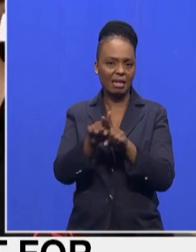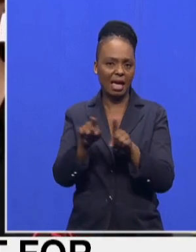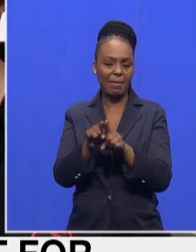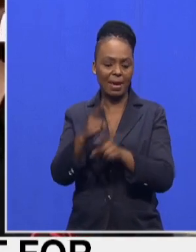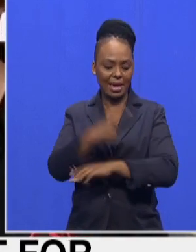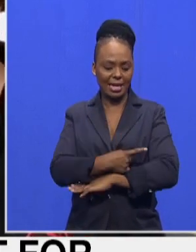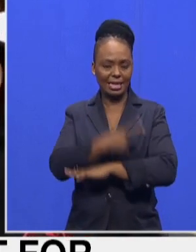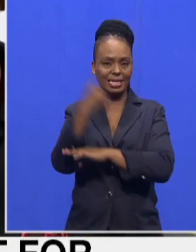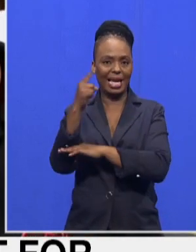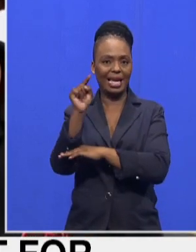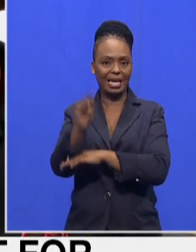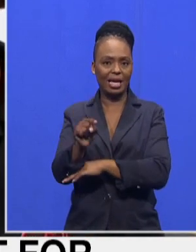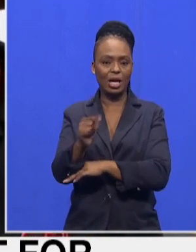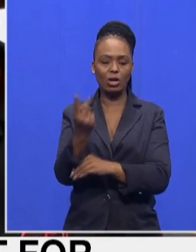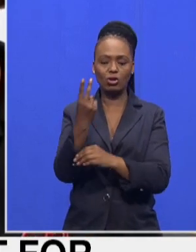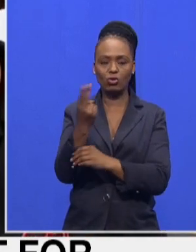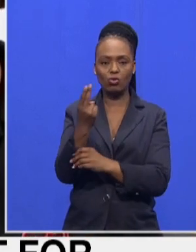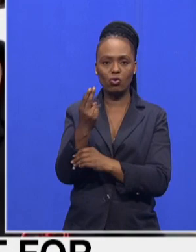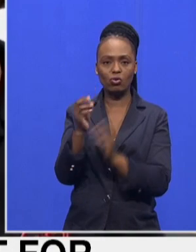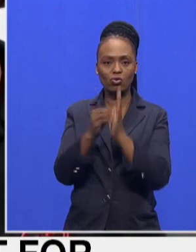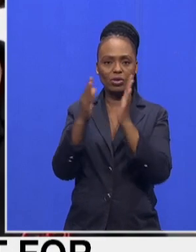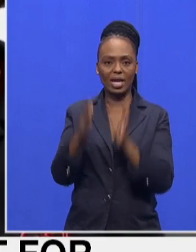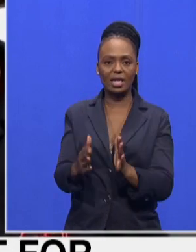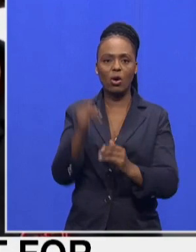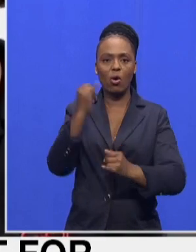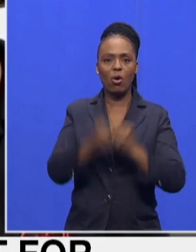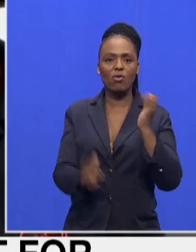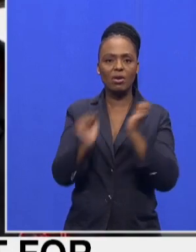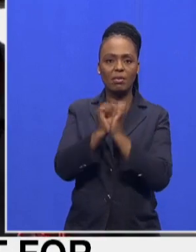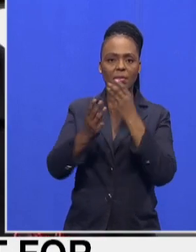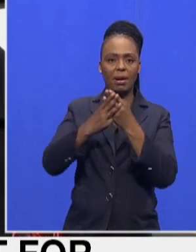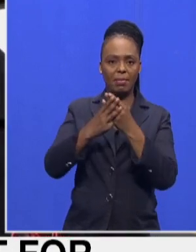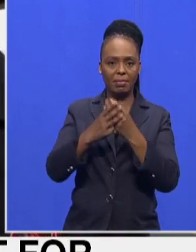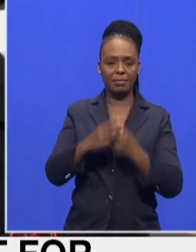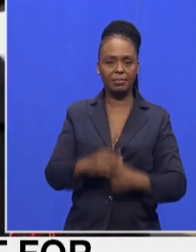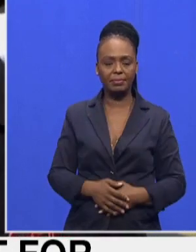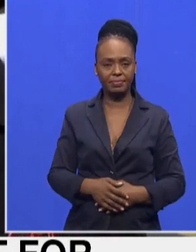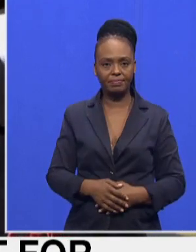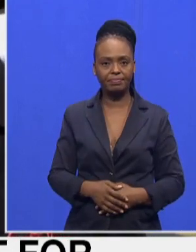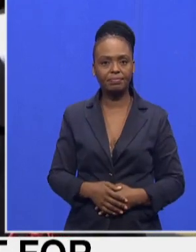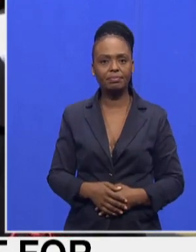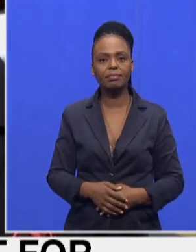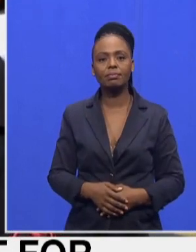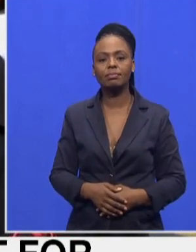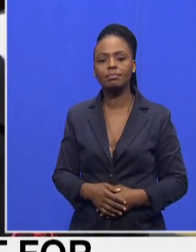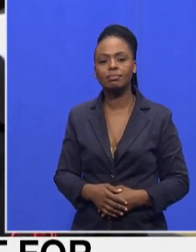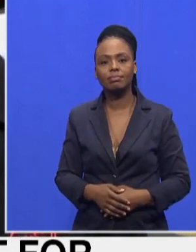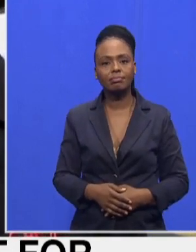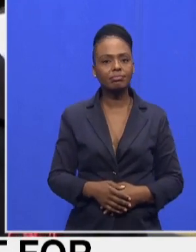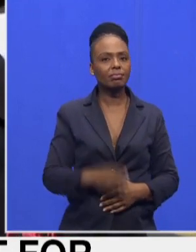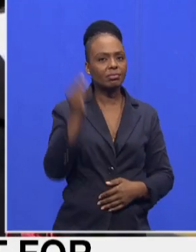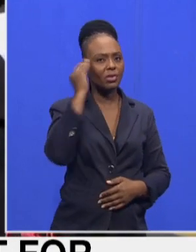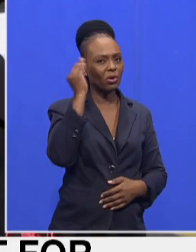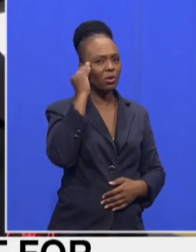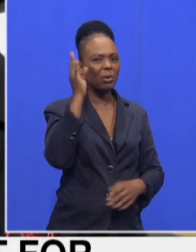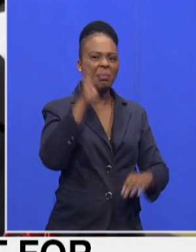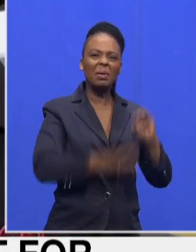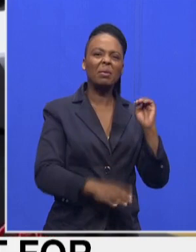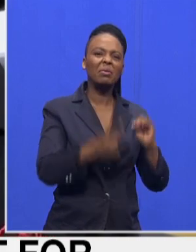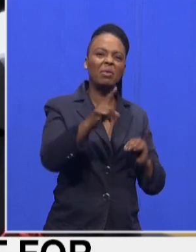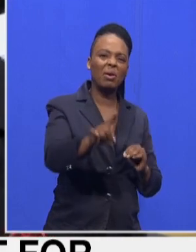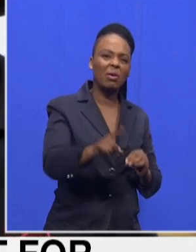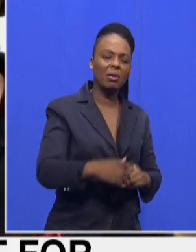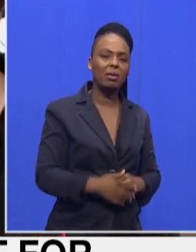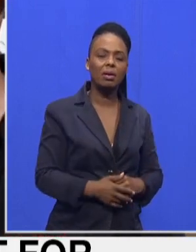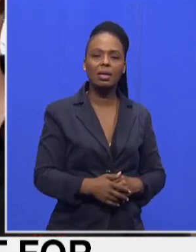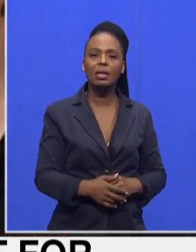that the two students were wrongfully detained. So that's where we're currently standing. Do we know what charges they are facing at this time? At this stage, they